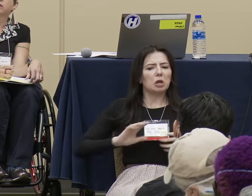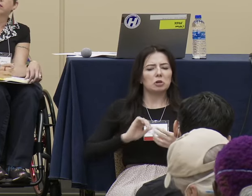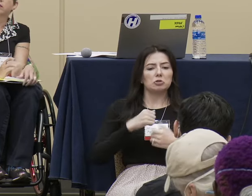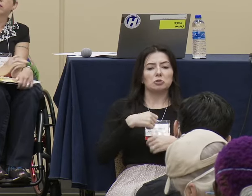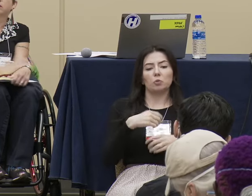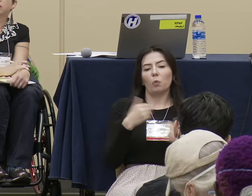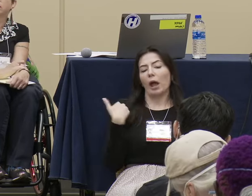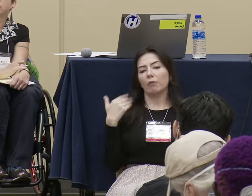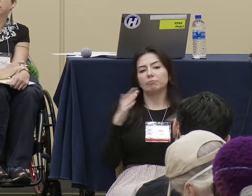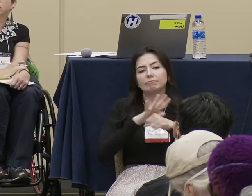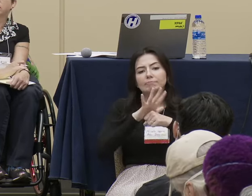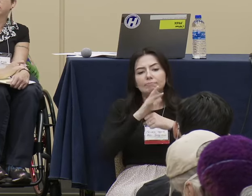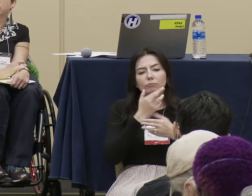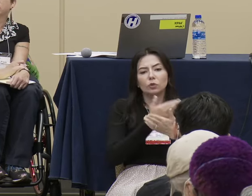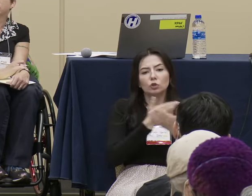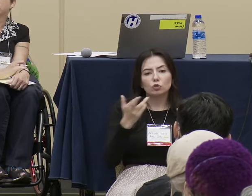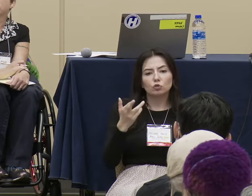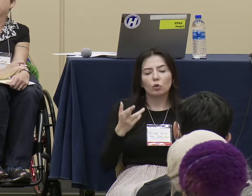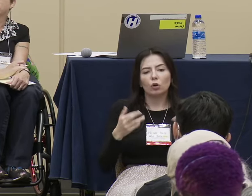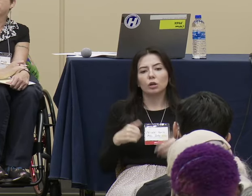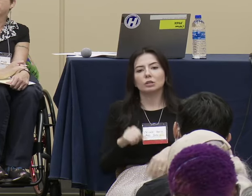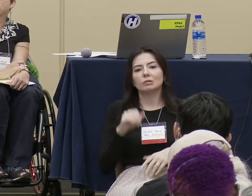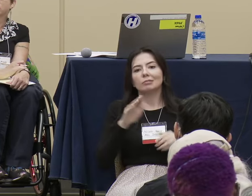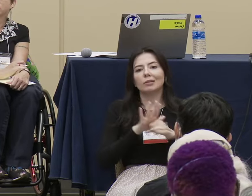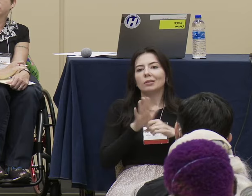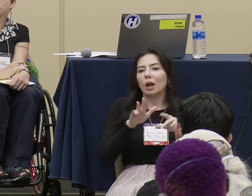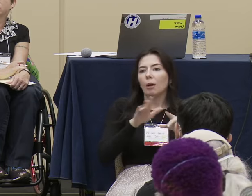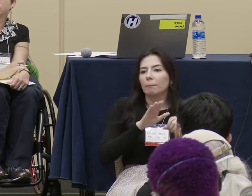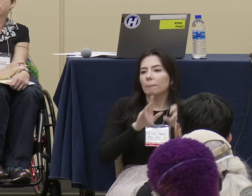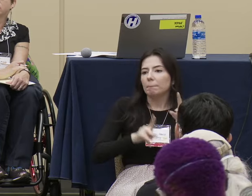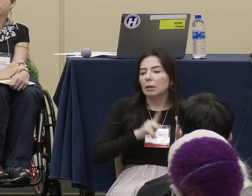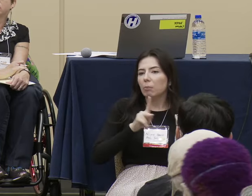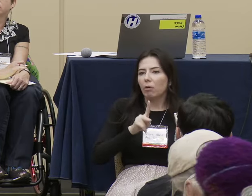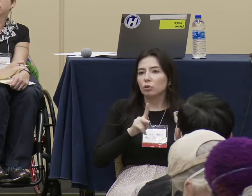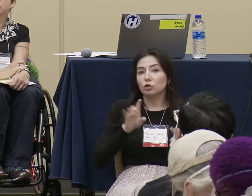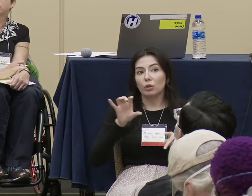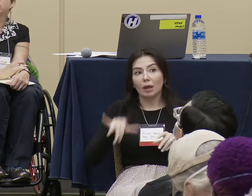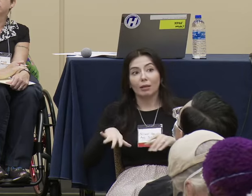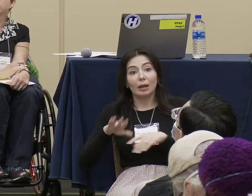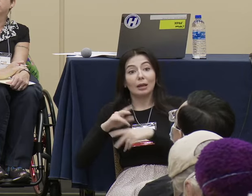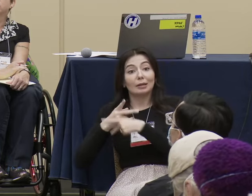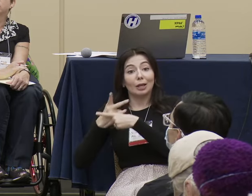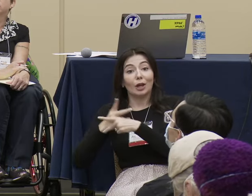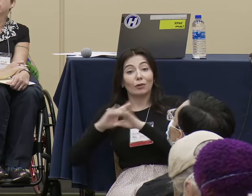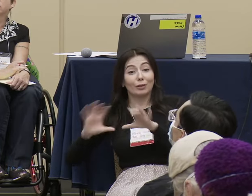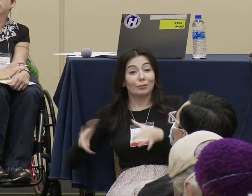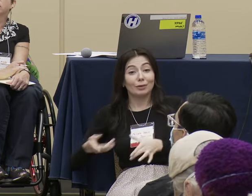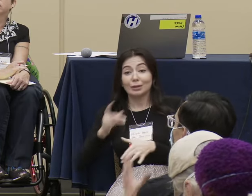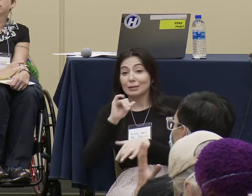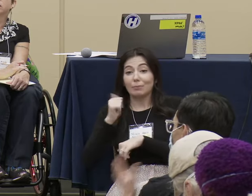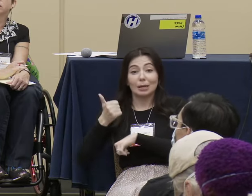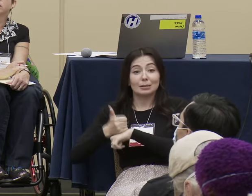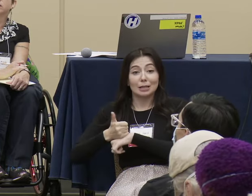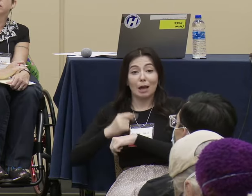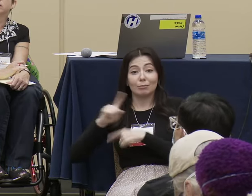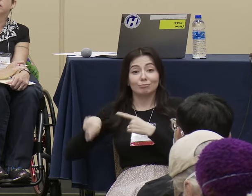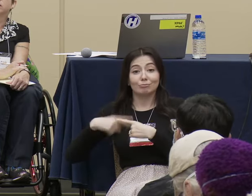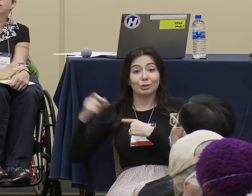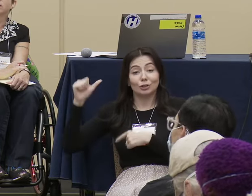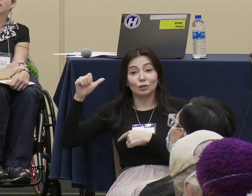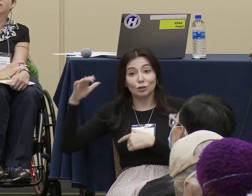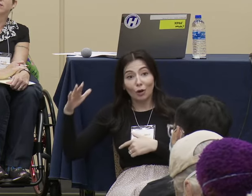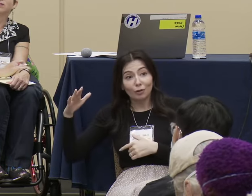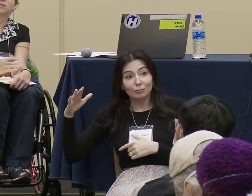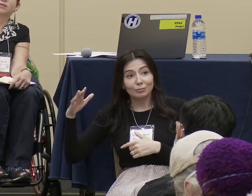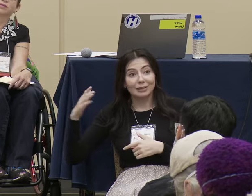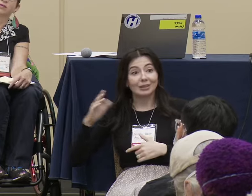we're collectively sharing those, so that the care collective doesn't have to be built when you're an adult. It's like built from the time that when